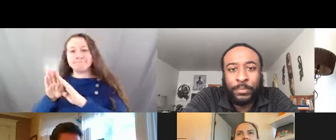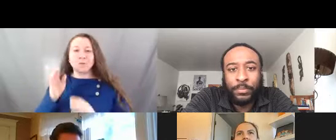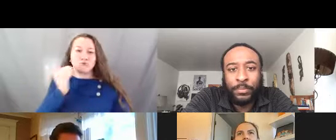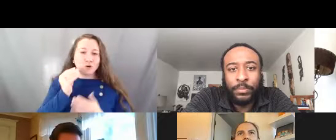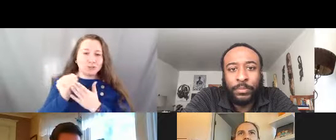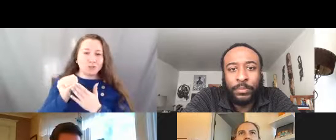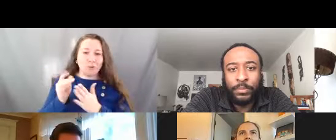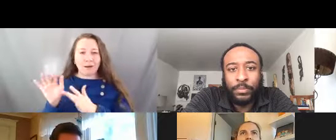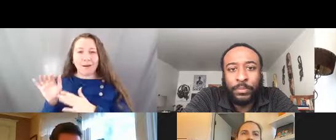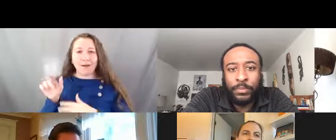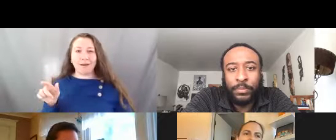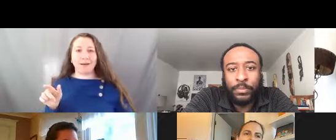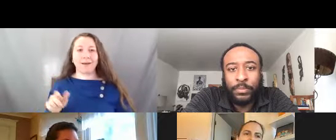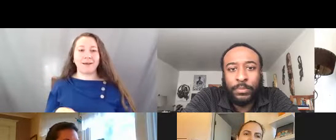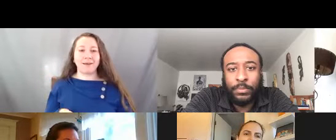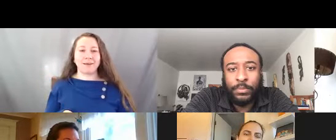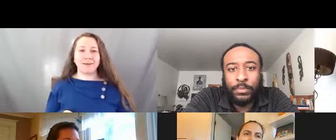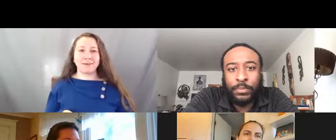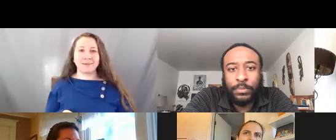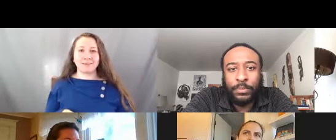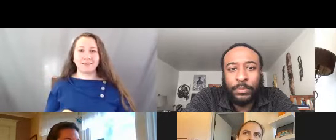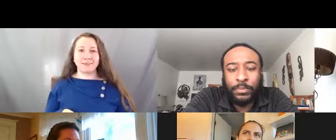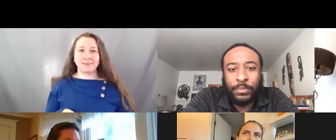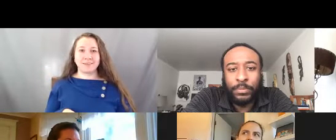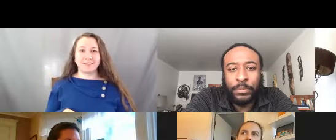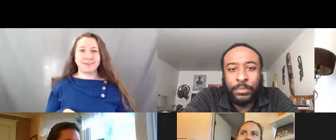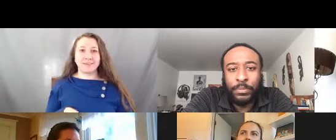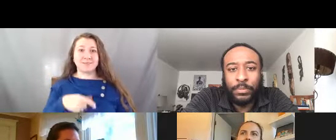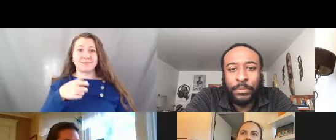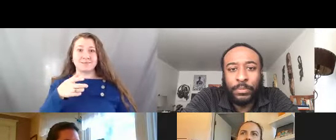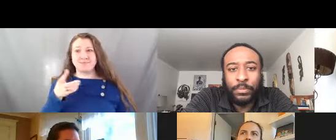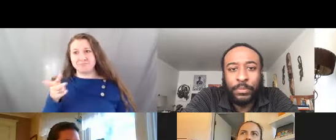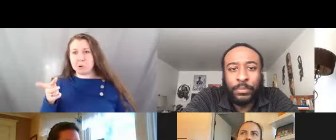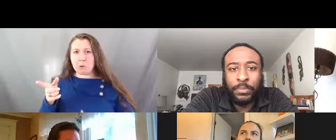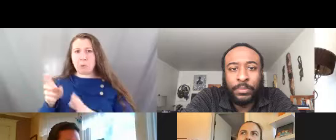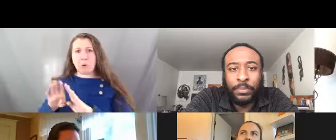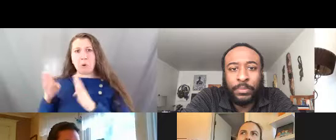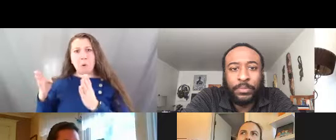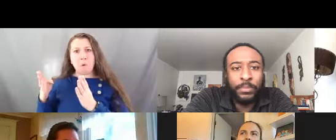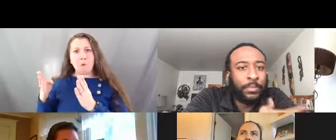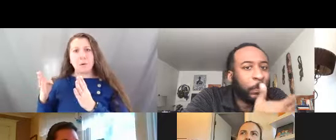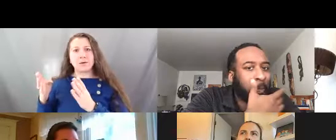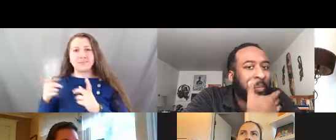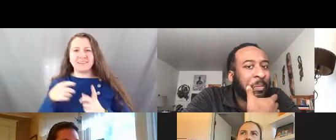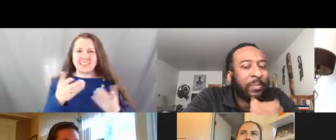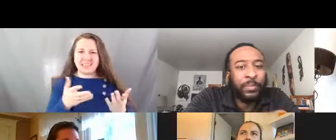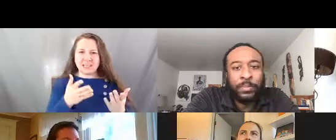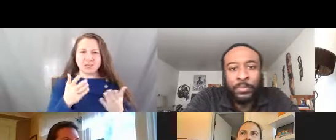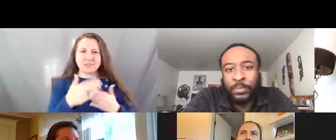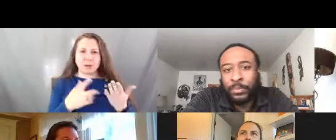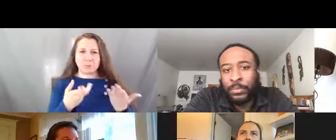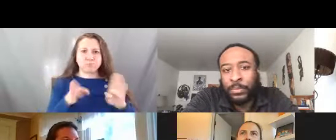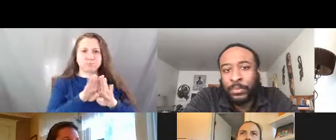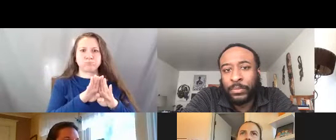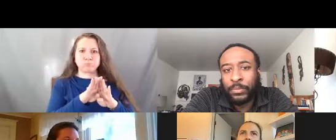that, because like things stay up open pretty late over there. And over here, like everything shuts down pretty